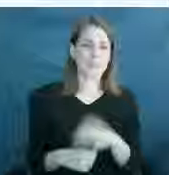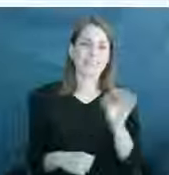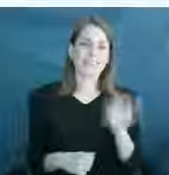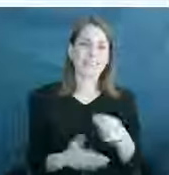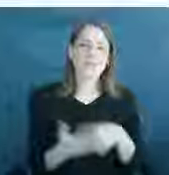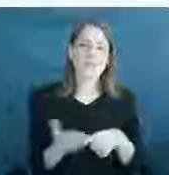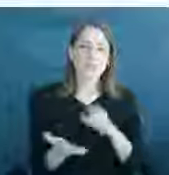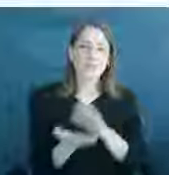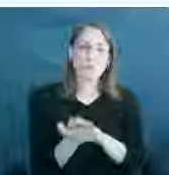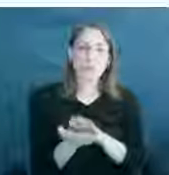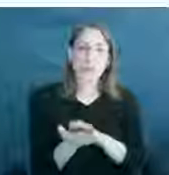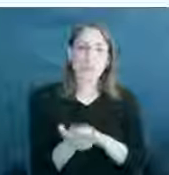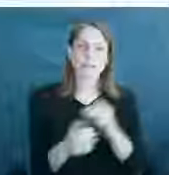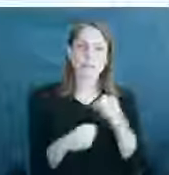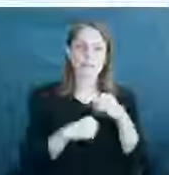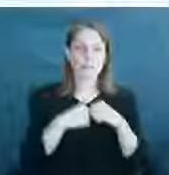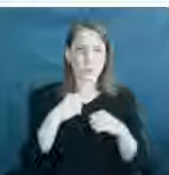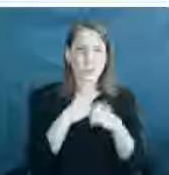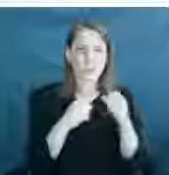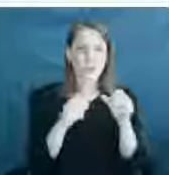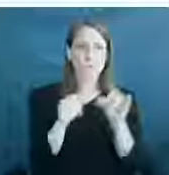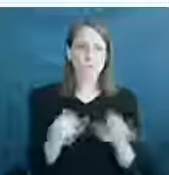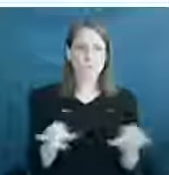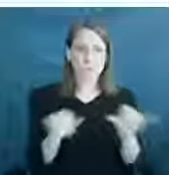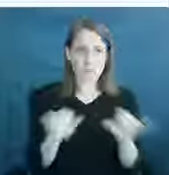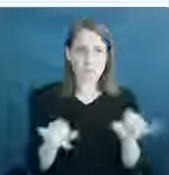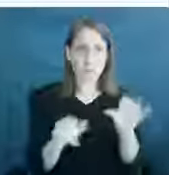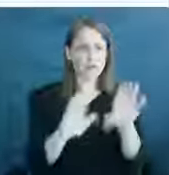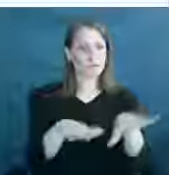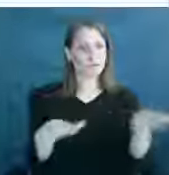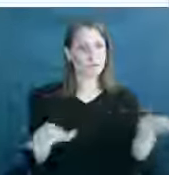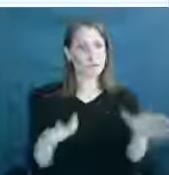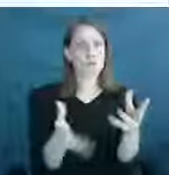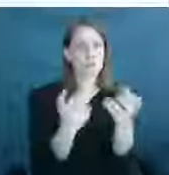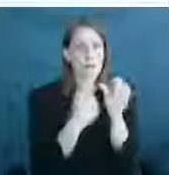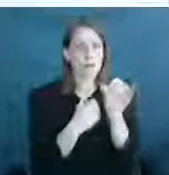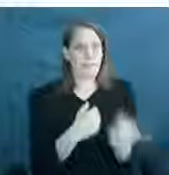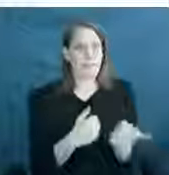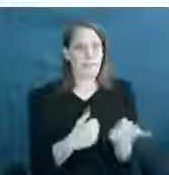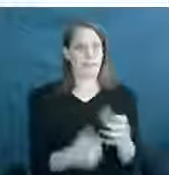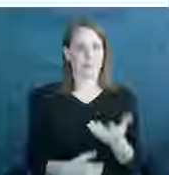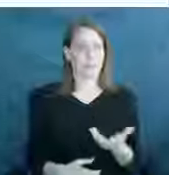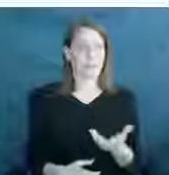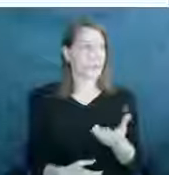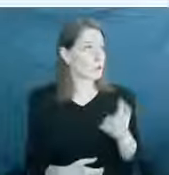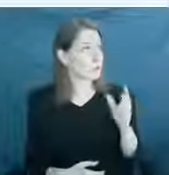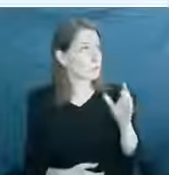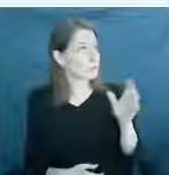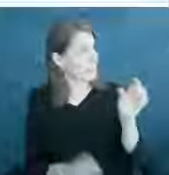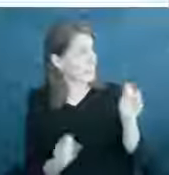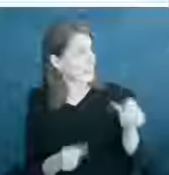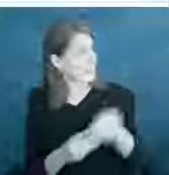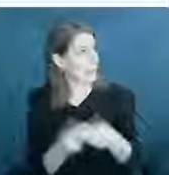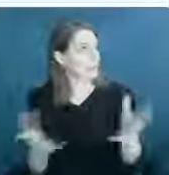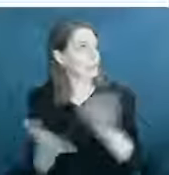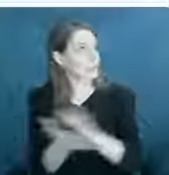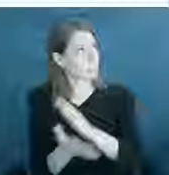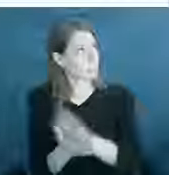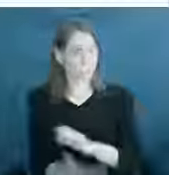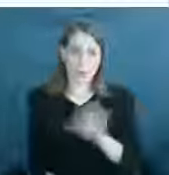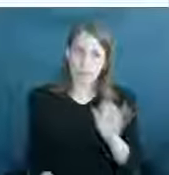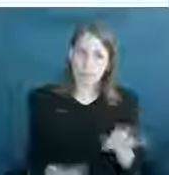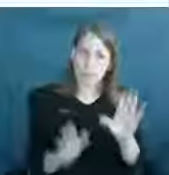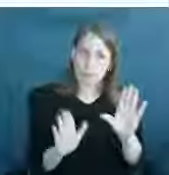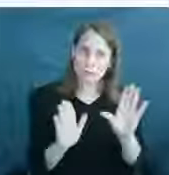time next time, every time then. And that's what you praise. The structure, the routines, which they are looking for every